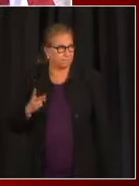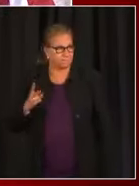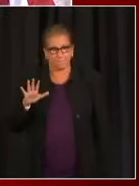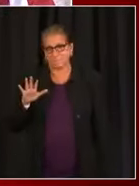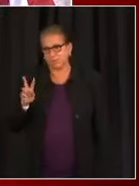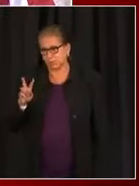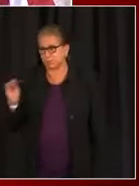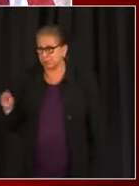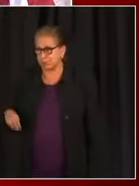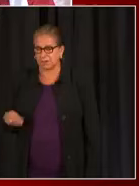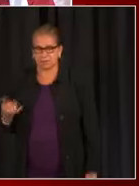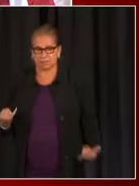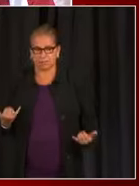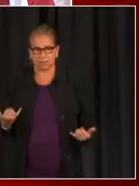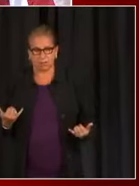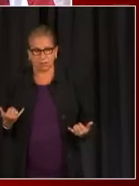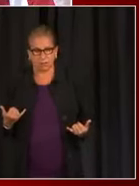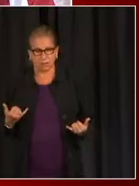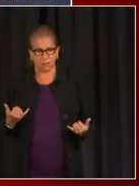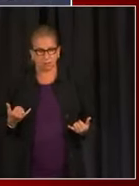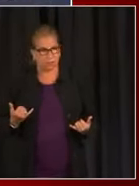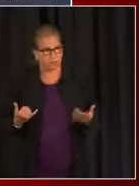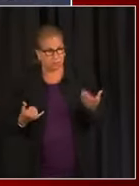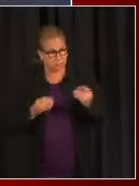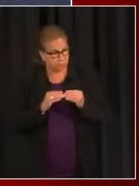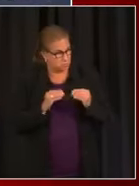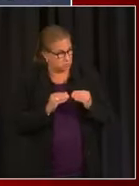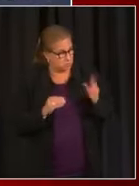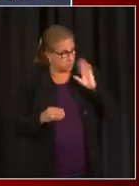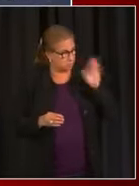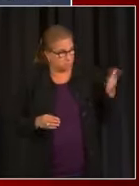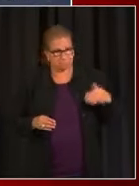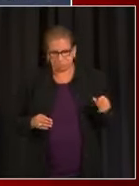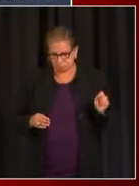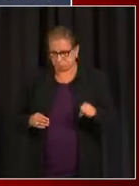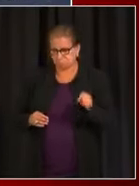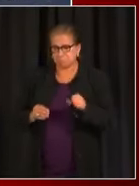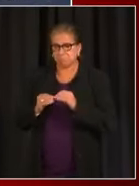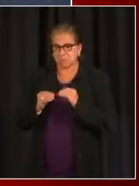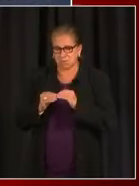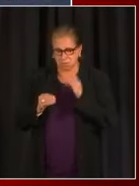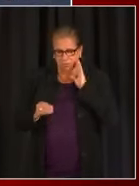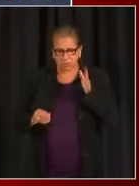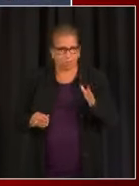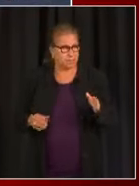and some more could be fully vaccinated that we don't know about, that haven't reported it to us.